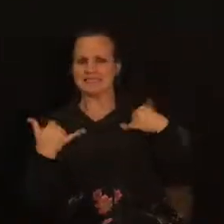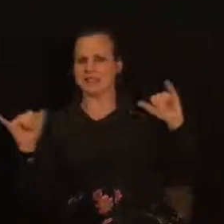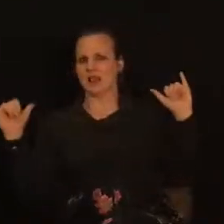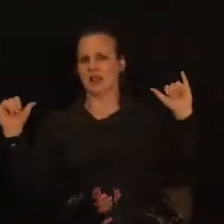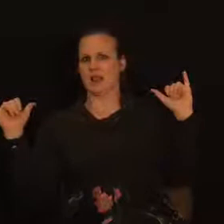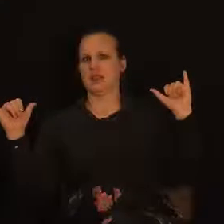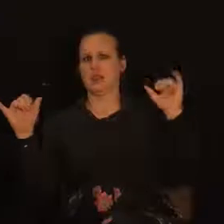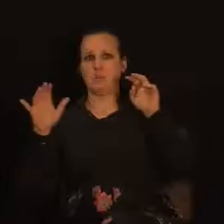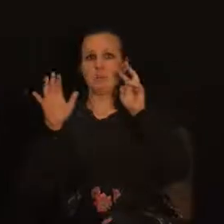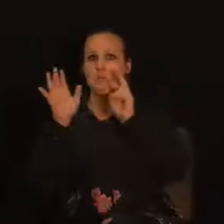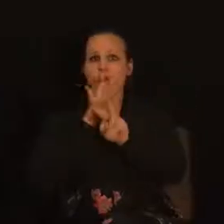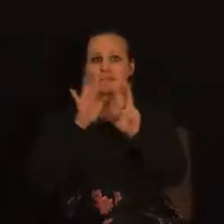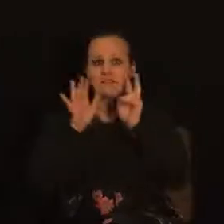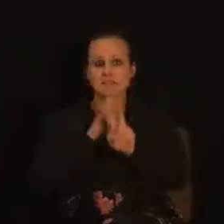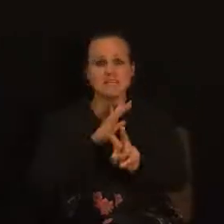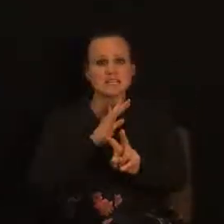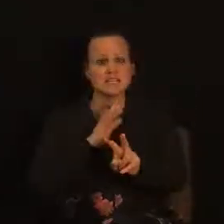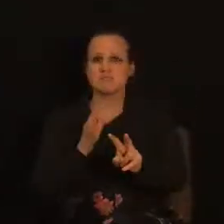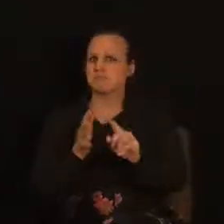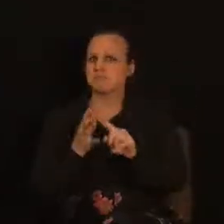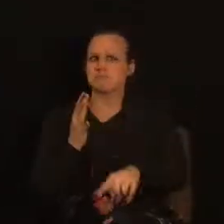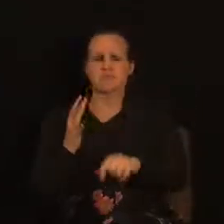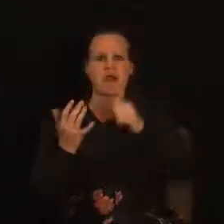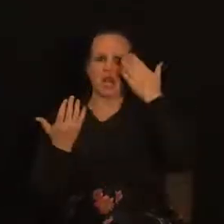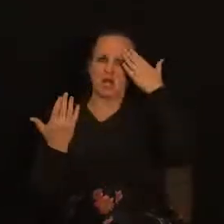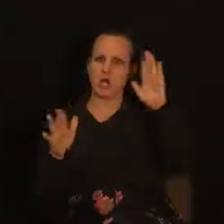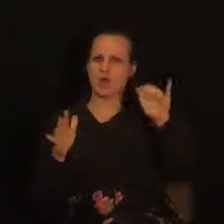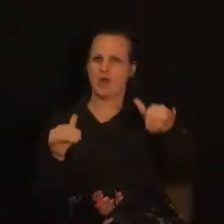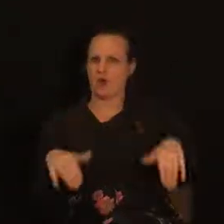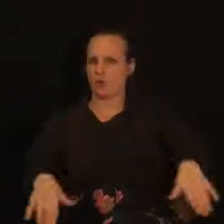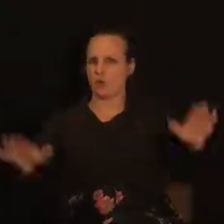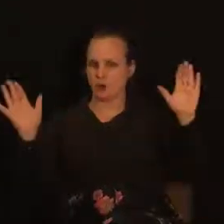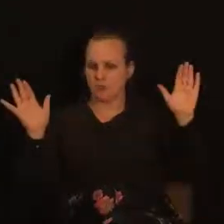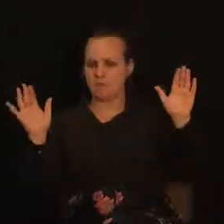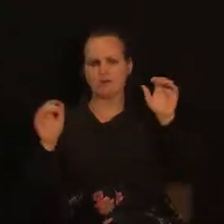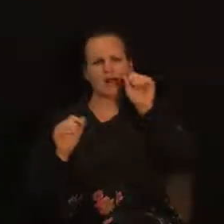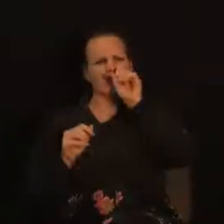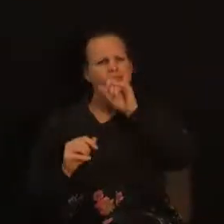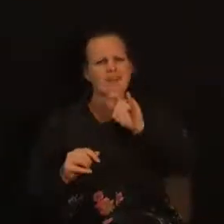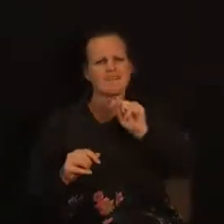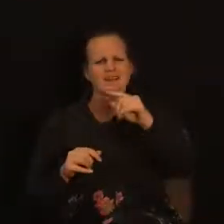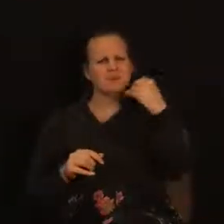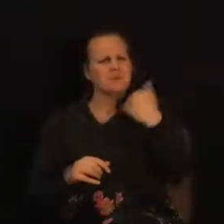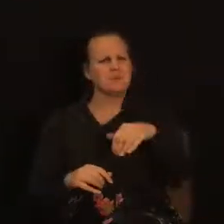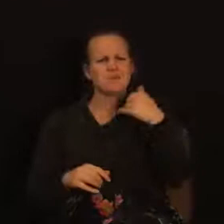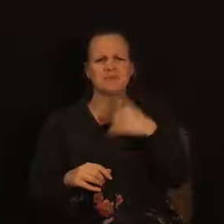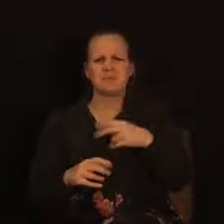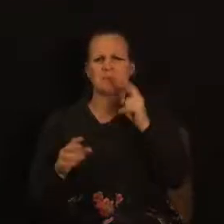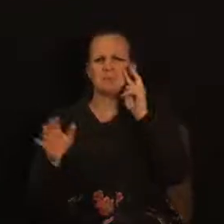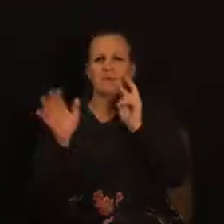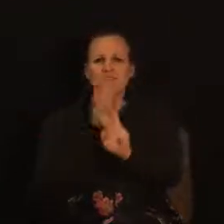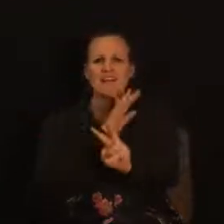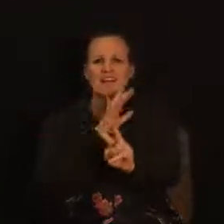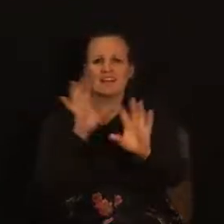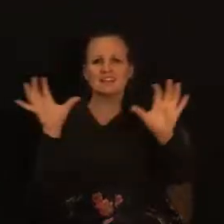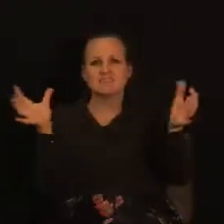about prophecy and things like that. And I love that stuff. I love that we're a prophetic company of people even here,